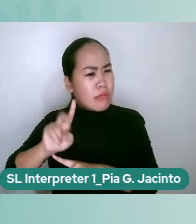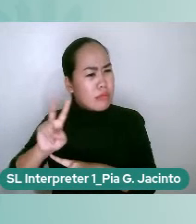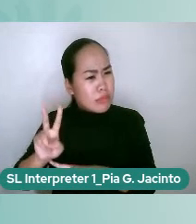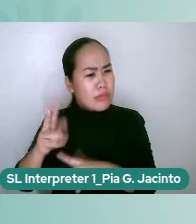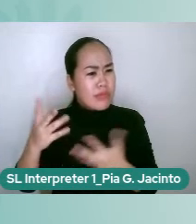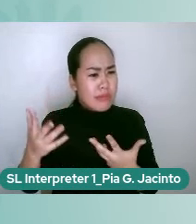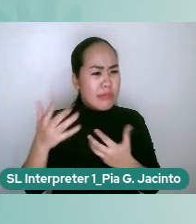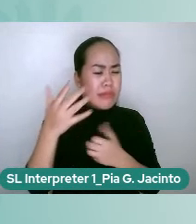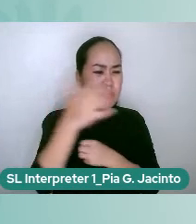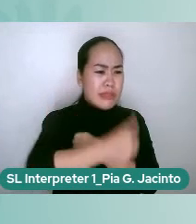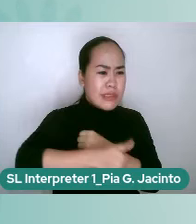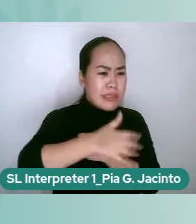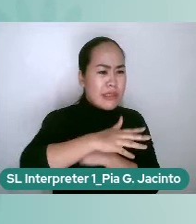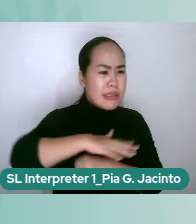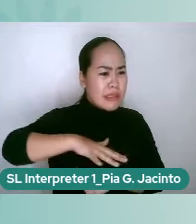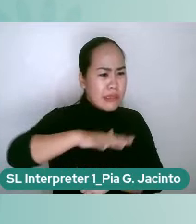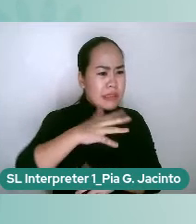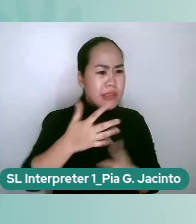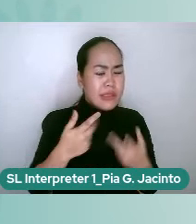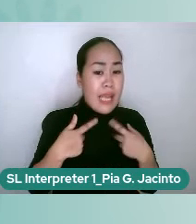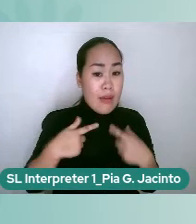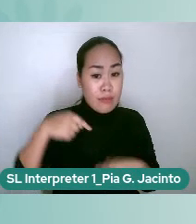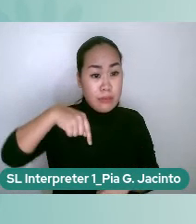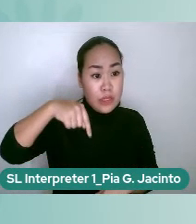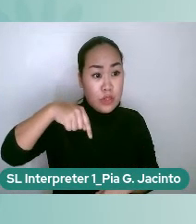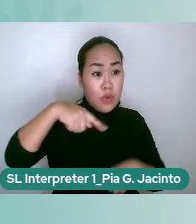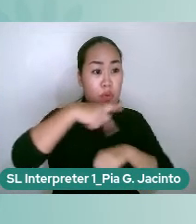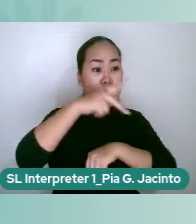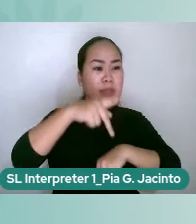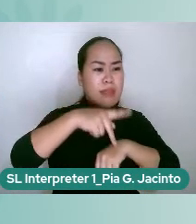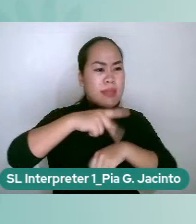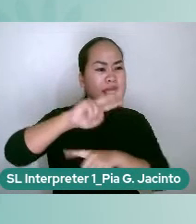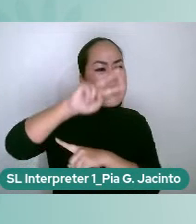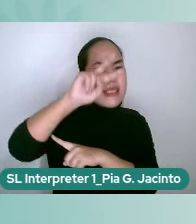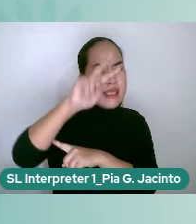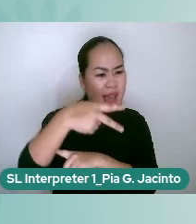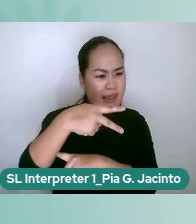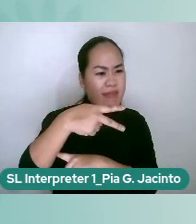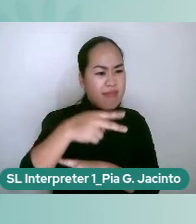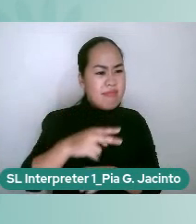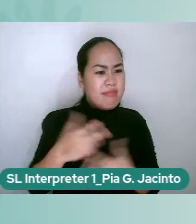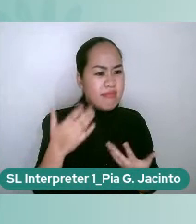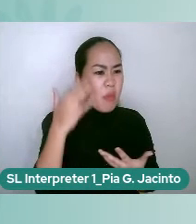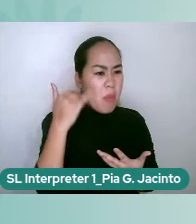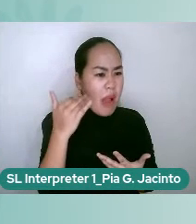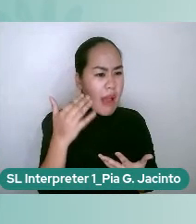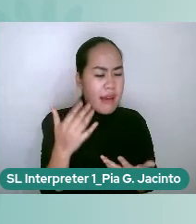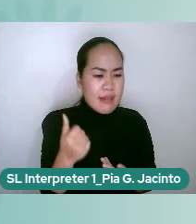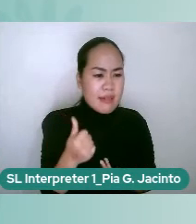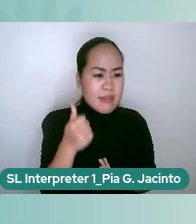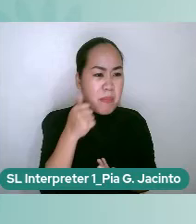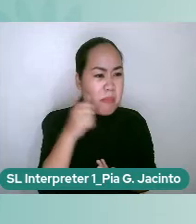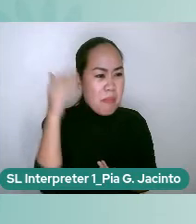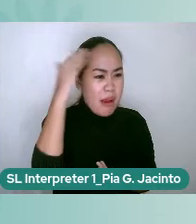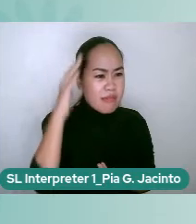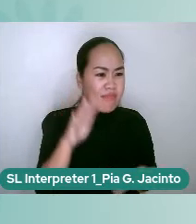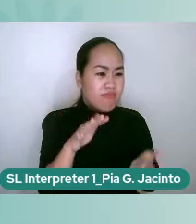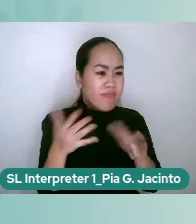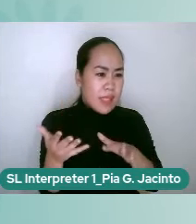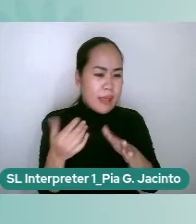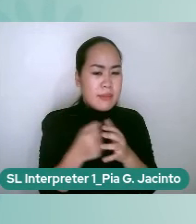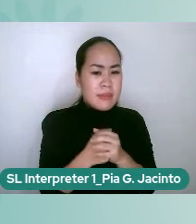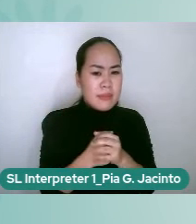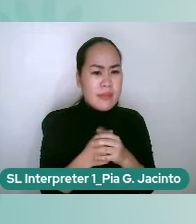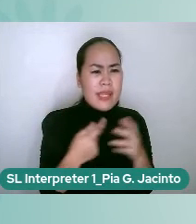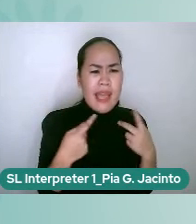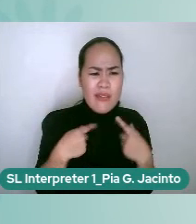at the Philippines, it is the second leading cause of premature death among women. Recognizing again that we can do